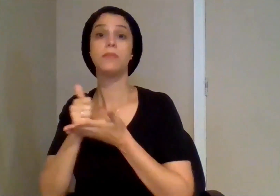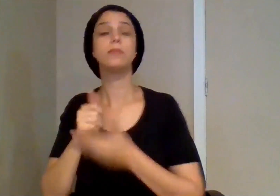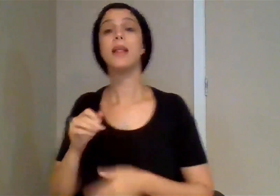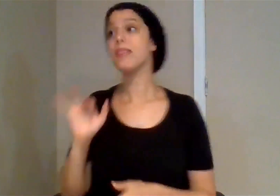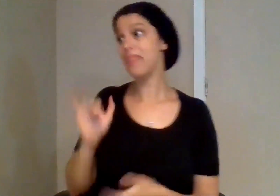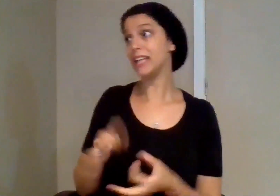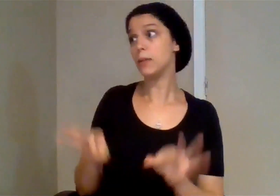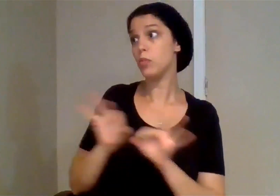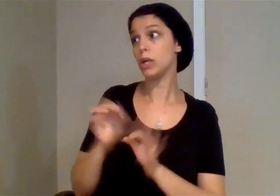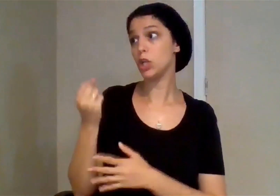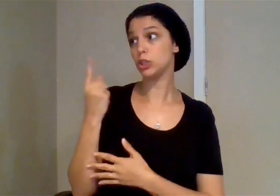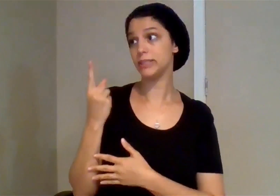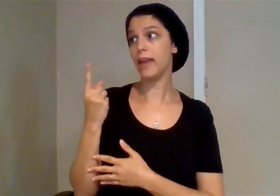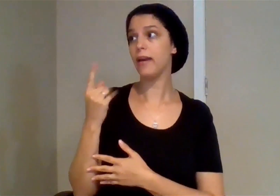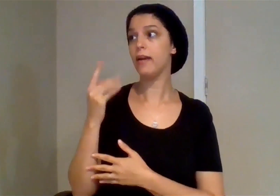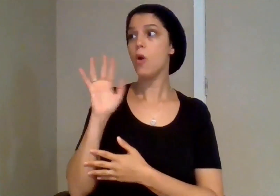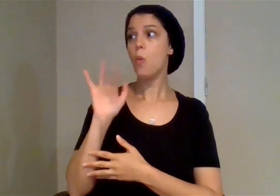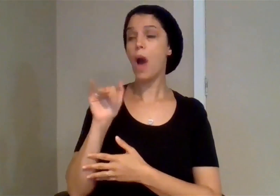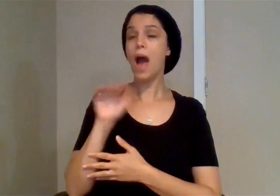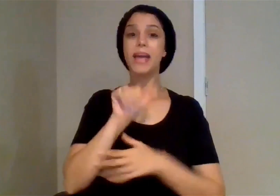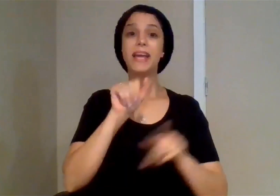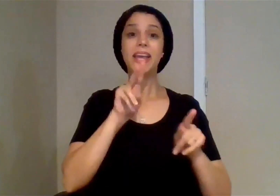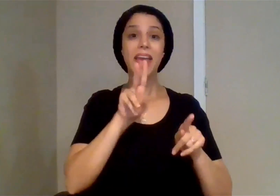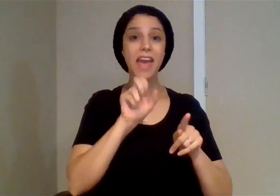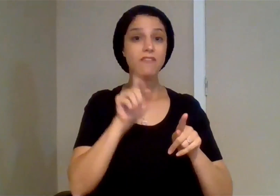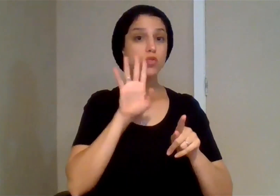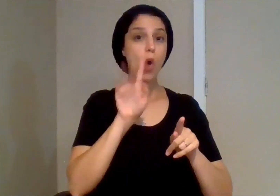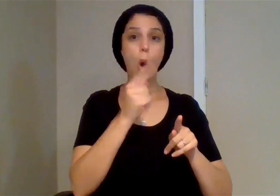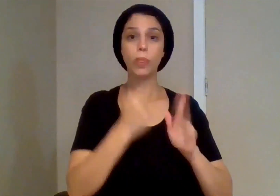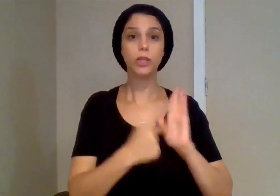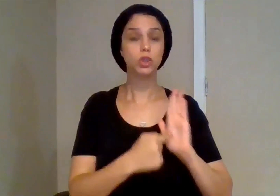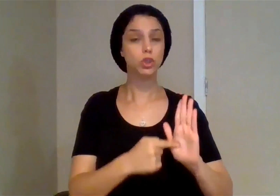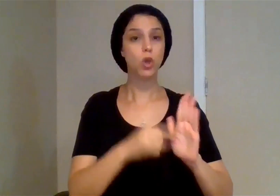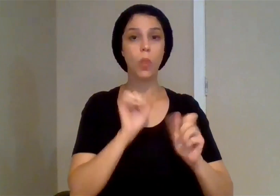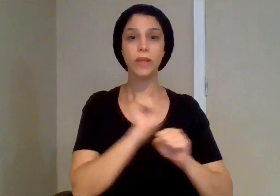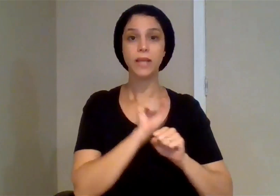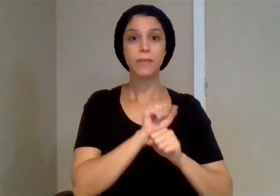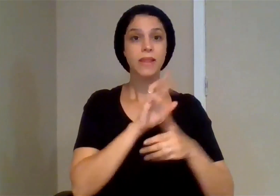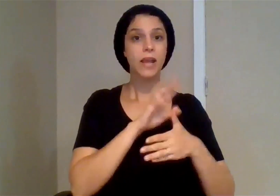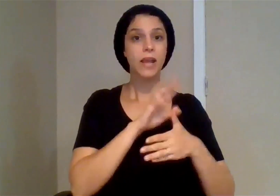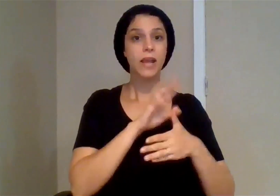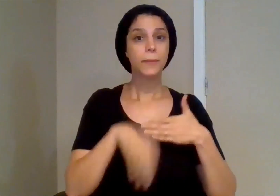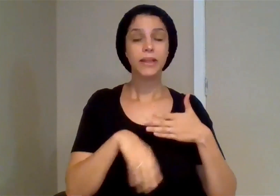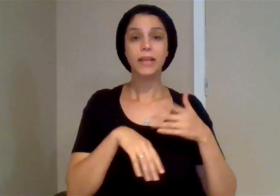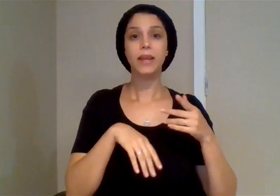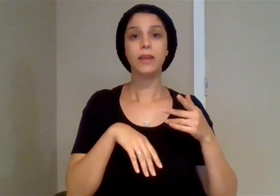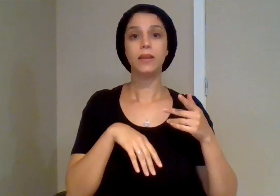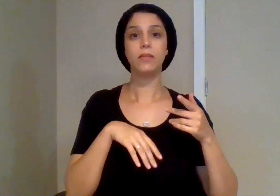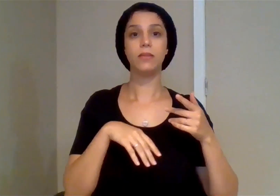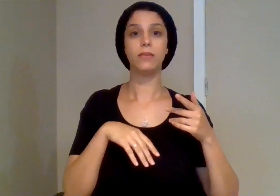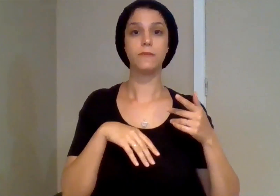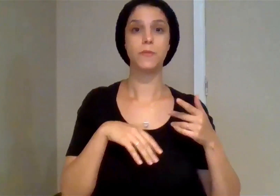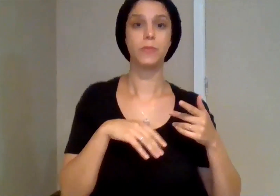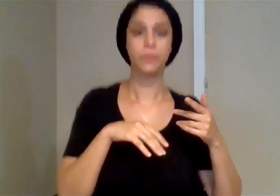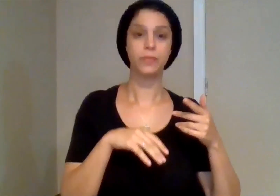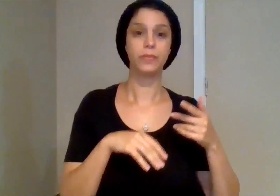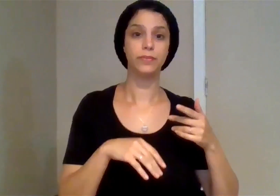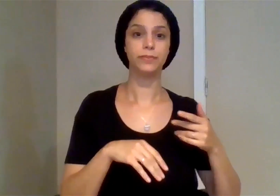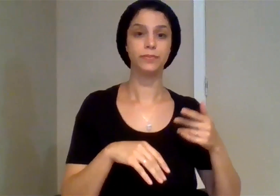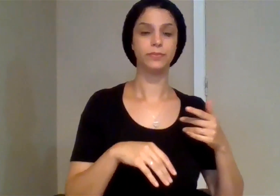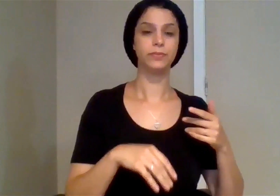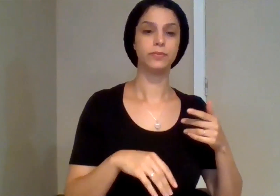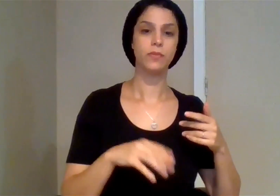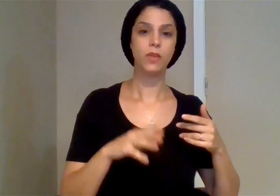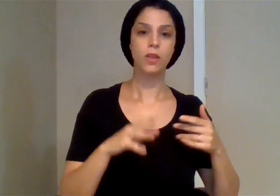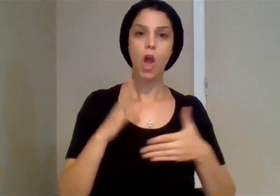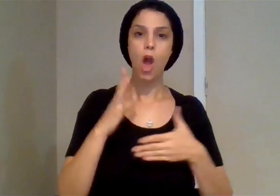because Canvas is only going to show you assignments that were completed if they were completed